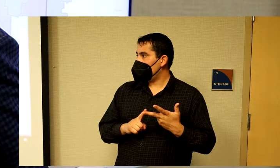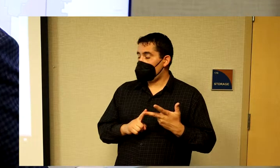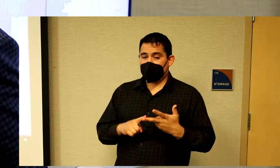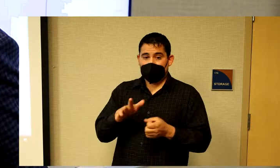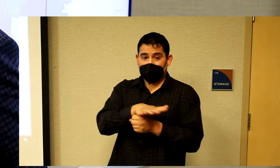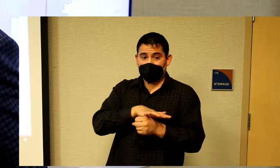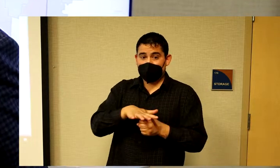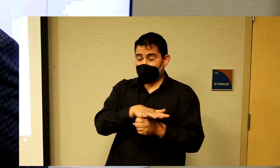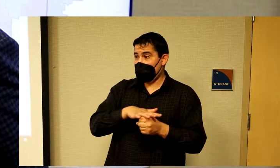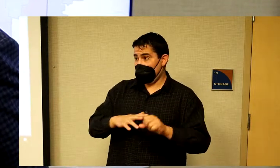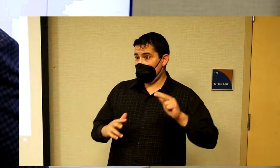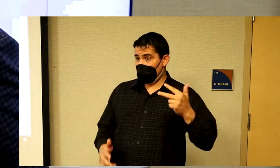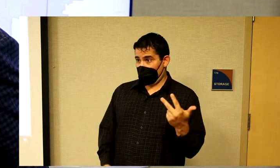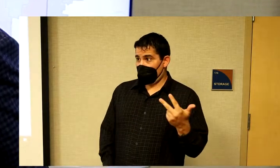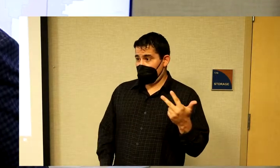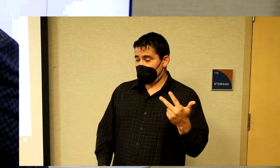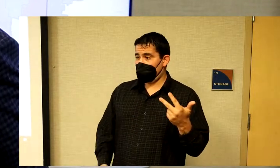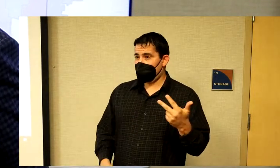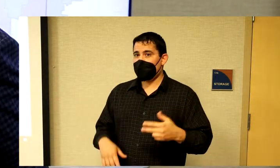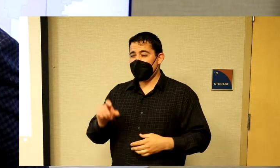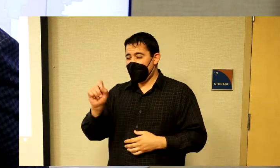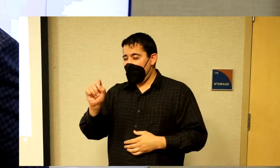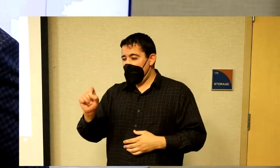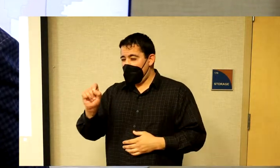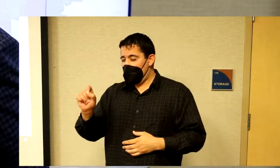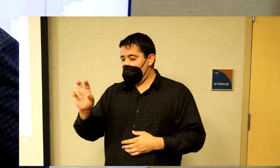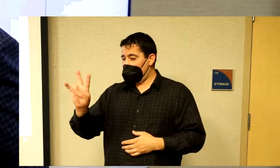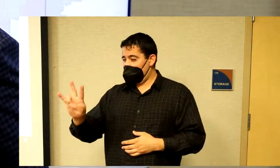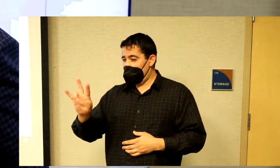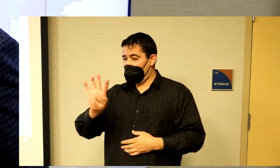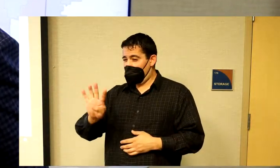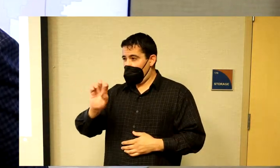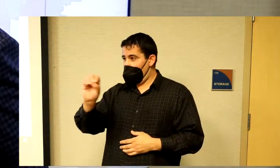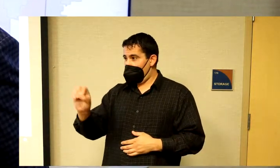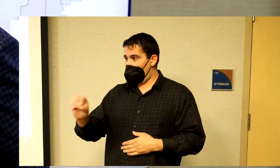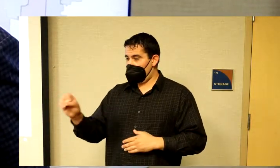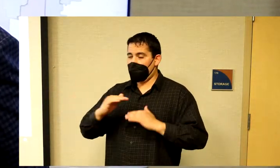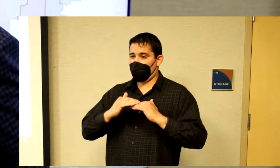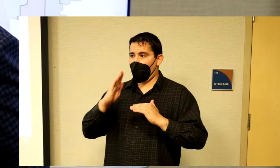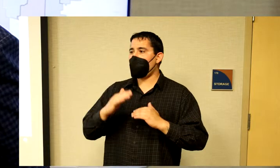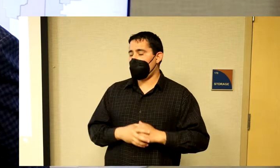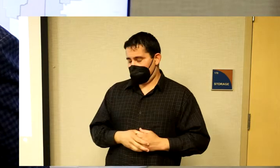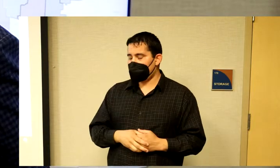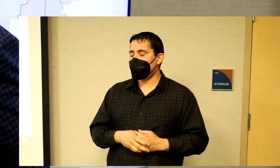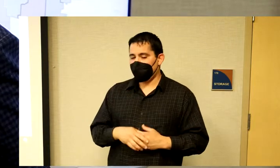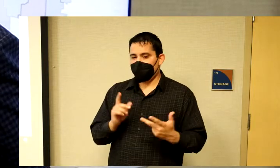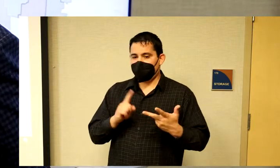District 3 is 0.74% over.